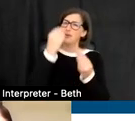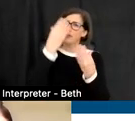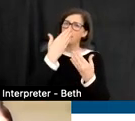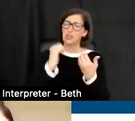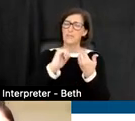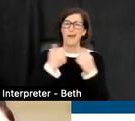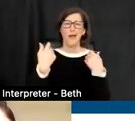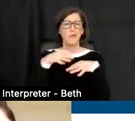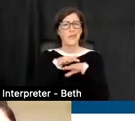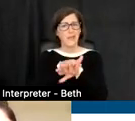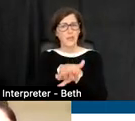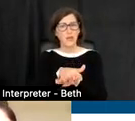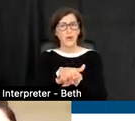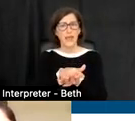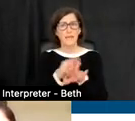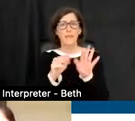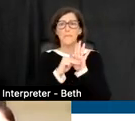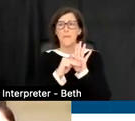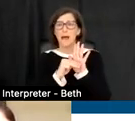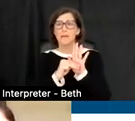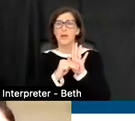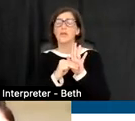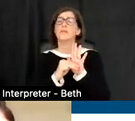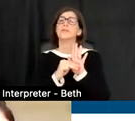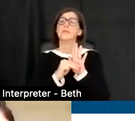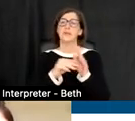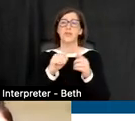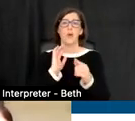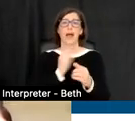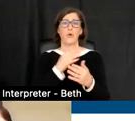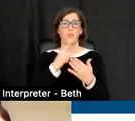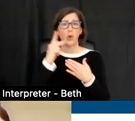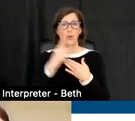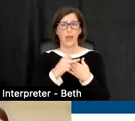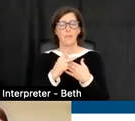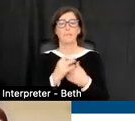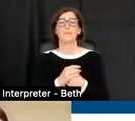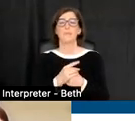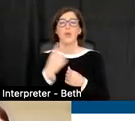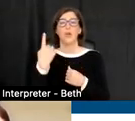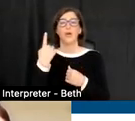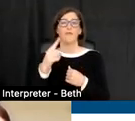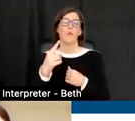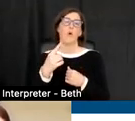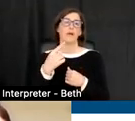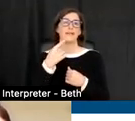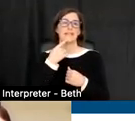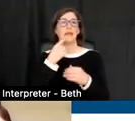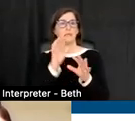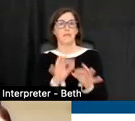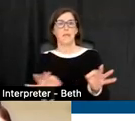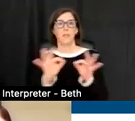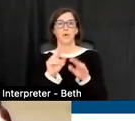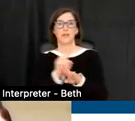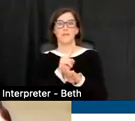integrate these models or similar into our program. And just to echo the importance of using